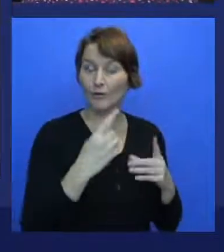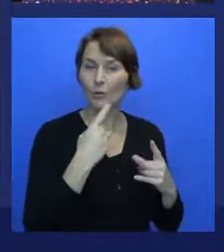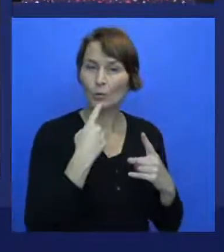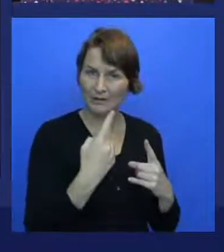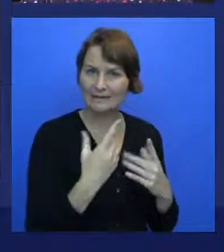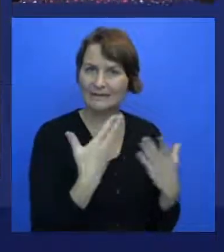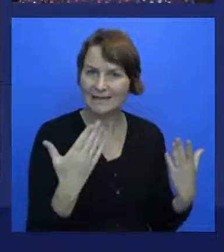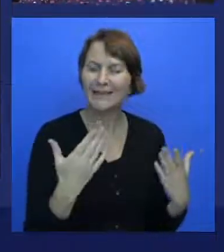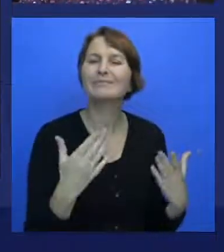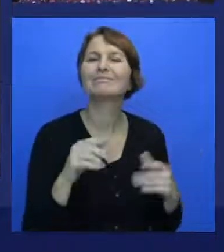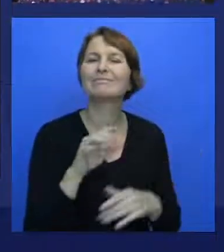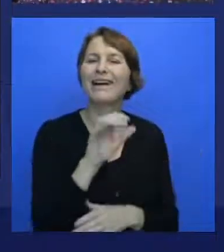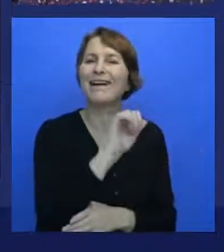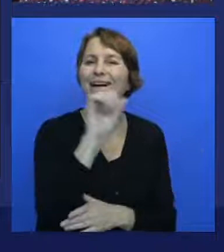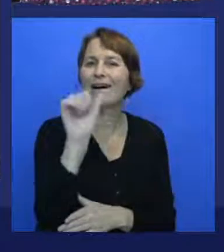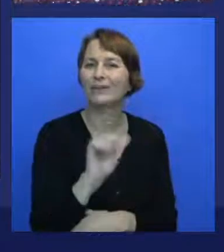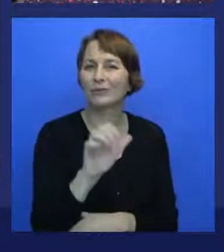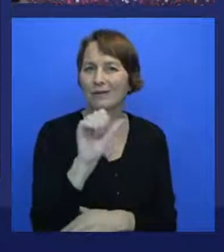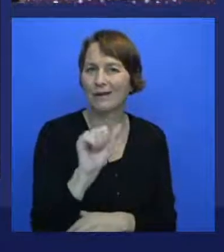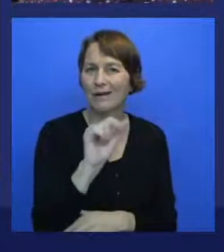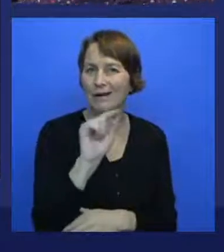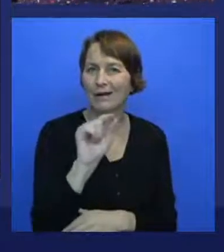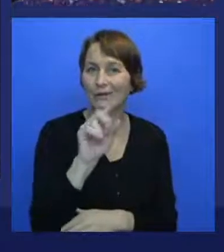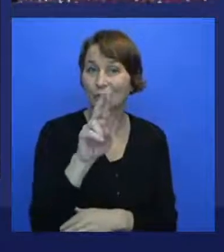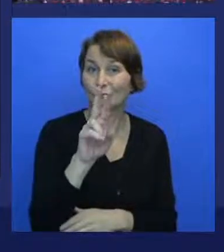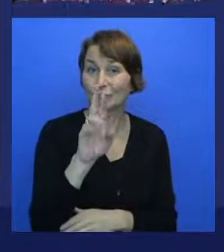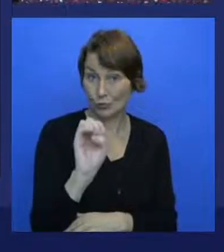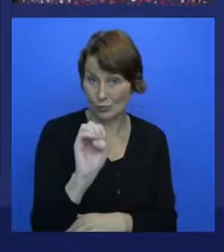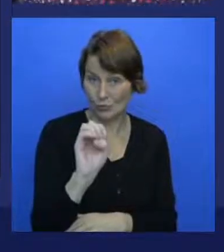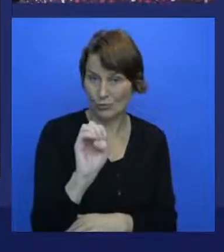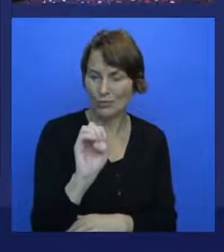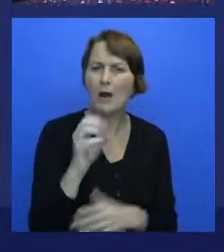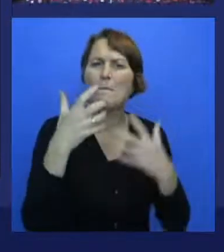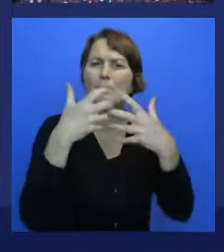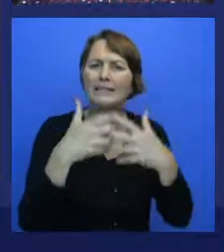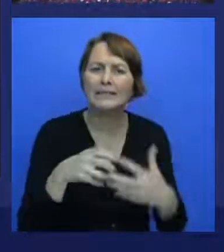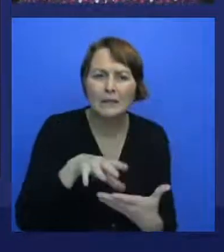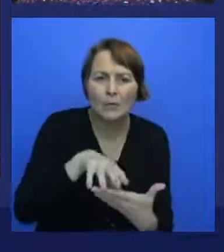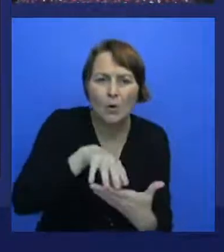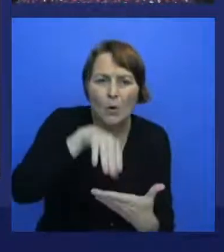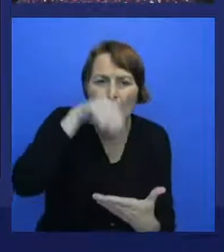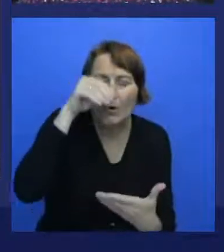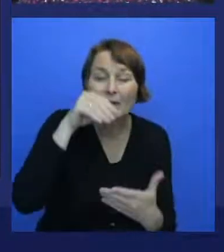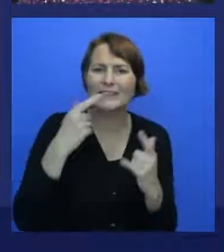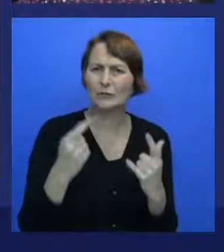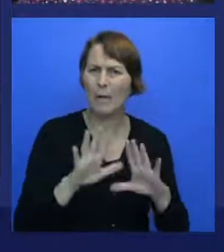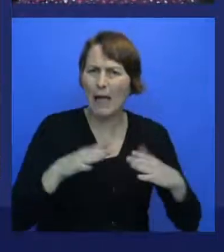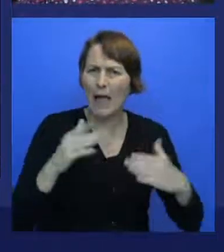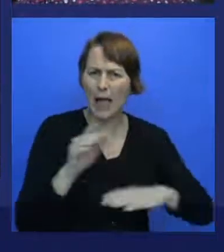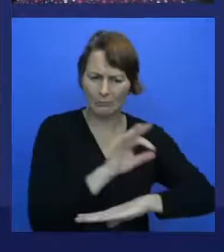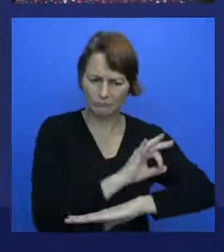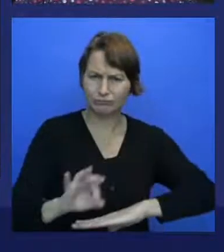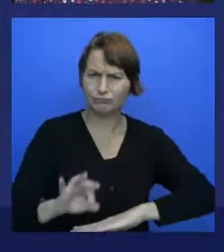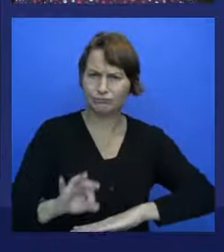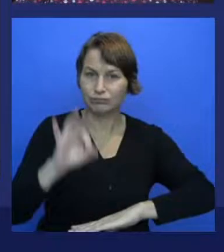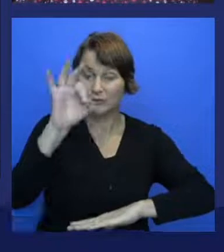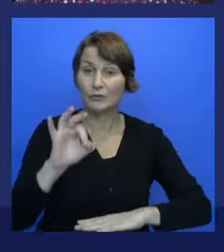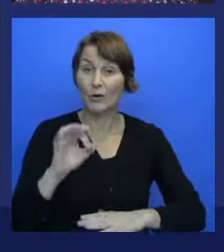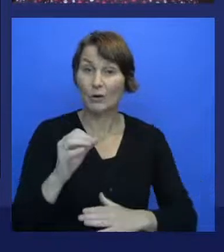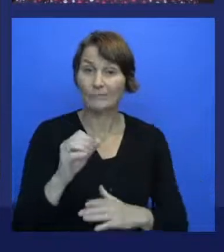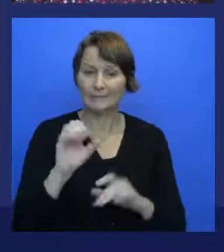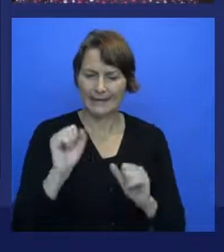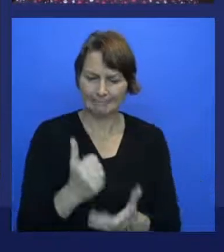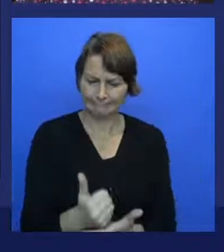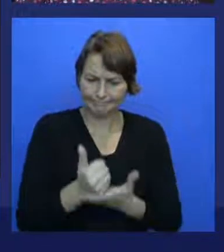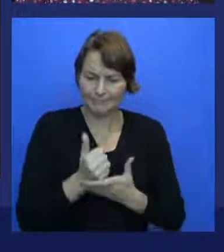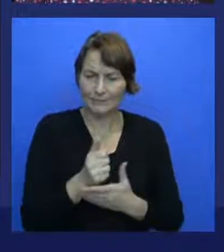Machine Learning, the Designer. So this is a capability that makes it really easy for people to develop sophisticated